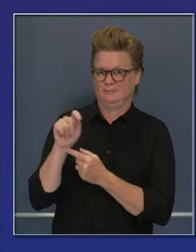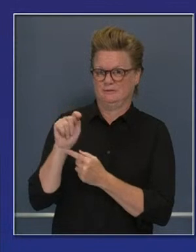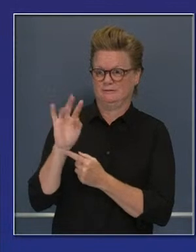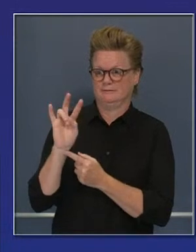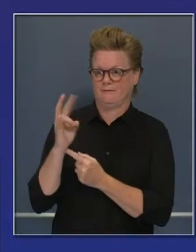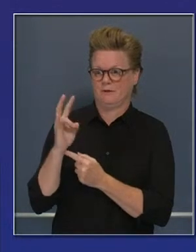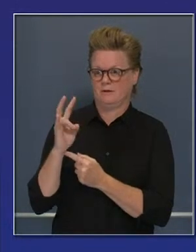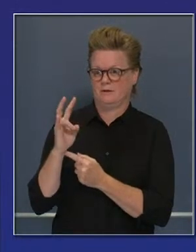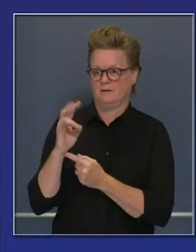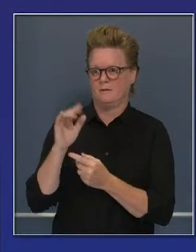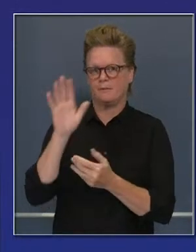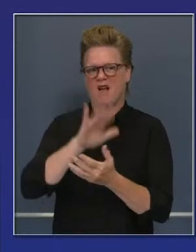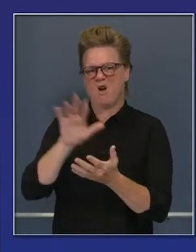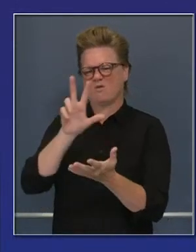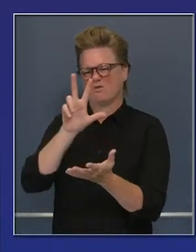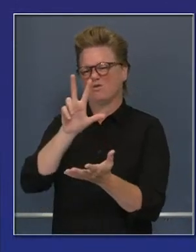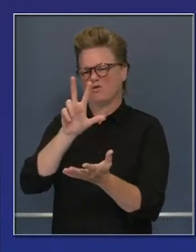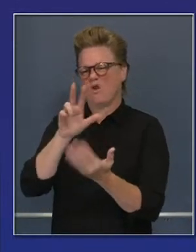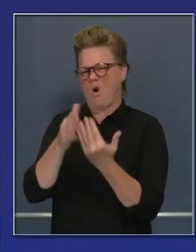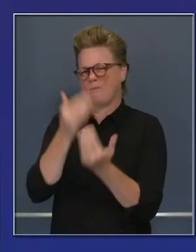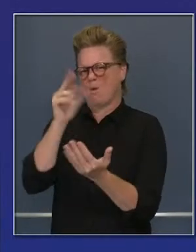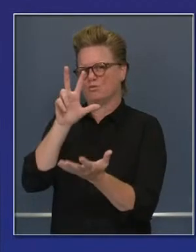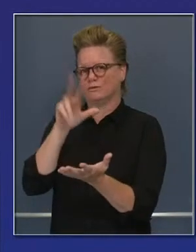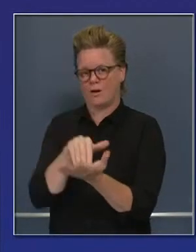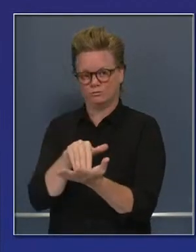of 3,000 new cases in the state,